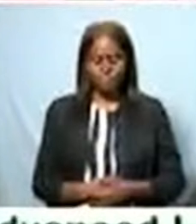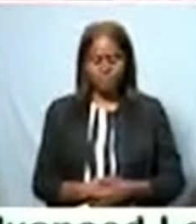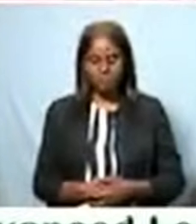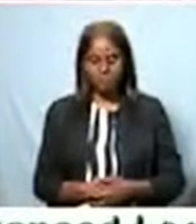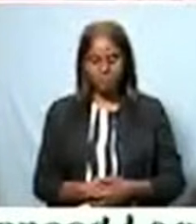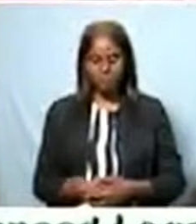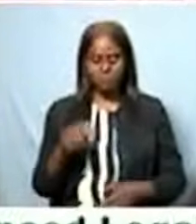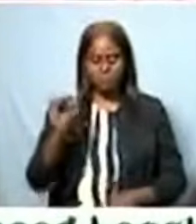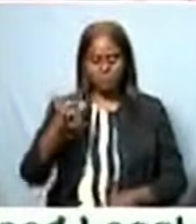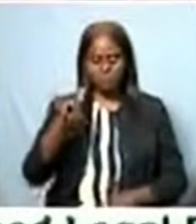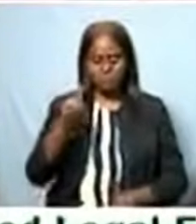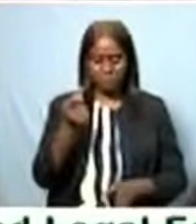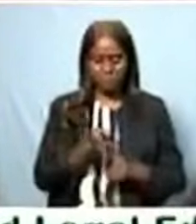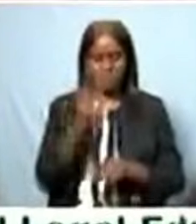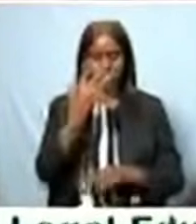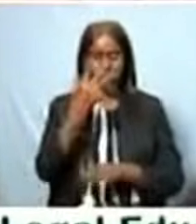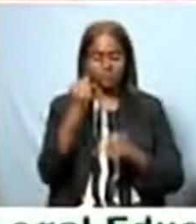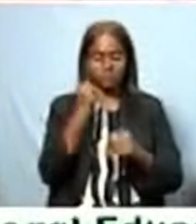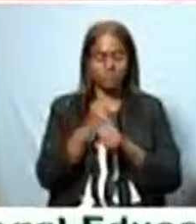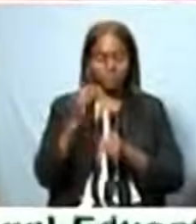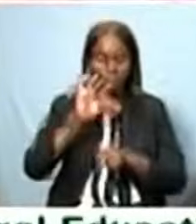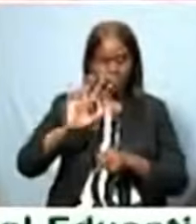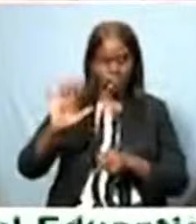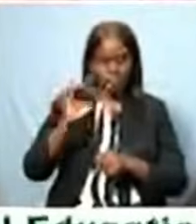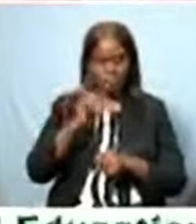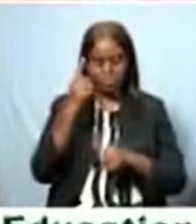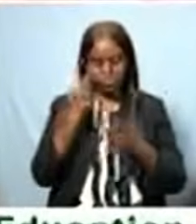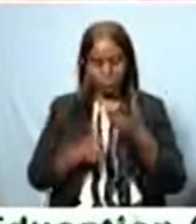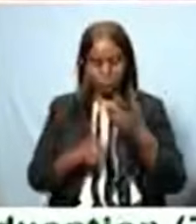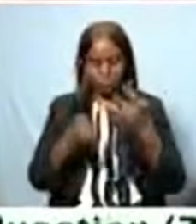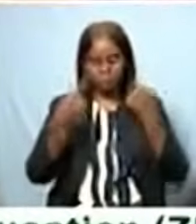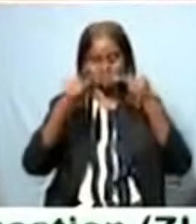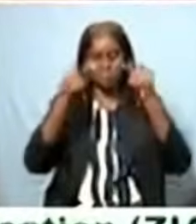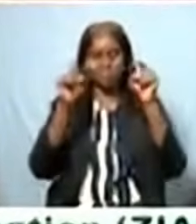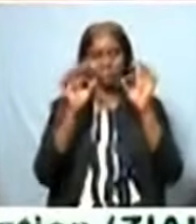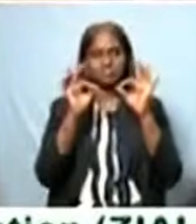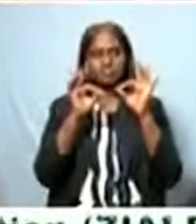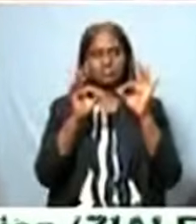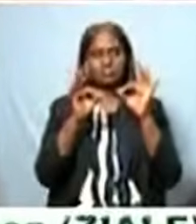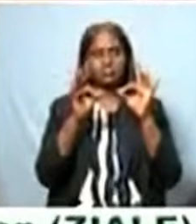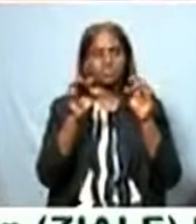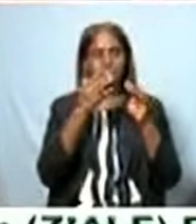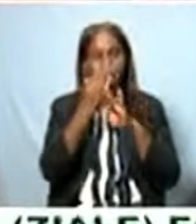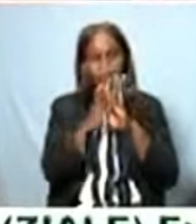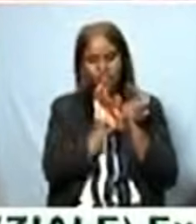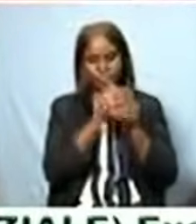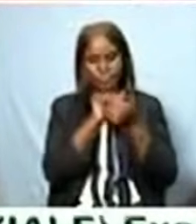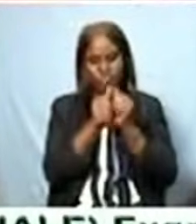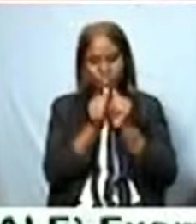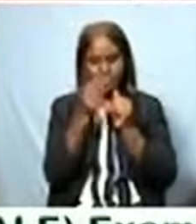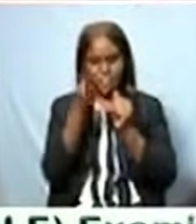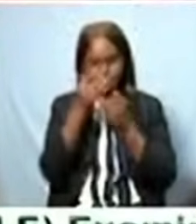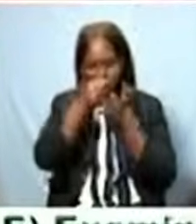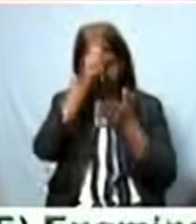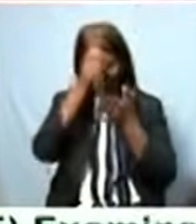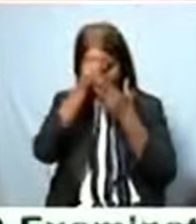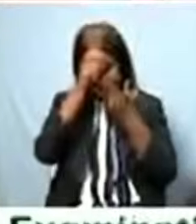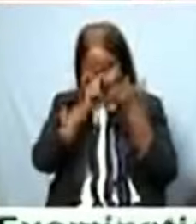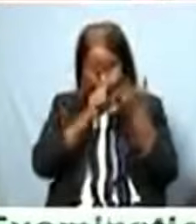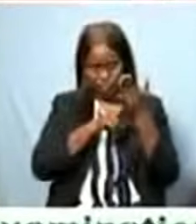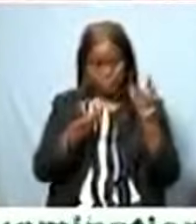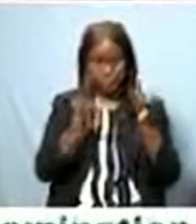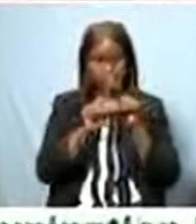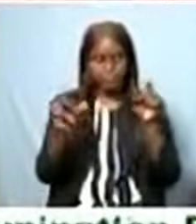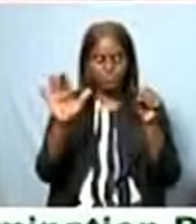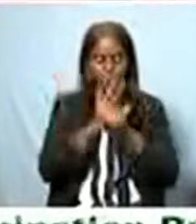Yes, from 5-year ban, that is progress. Prior to the amendment of the student rules, a